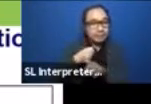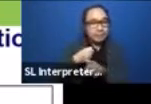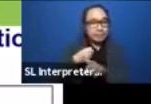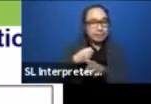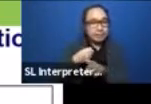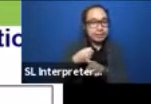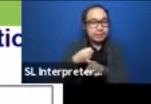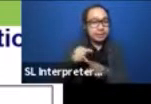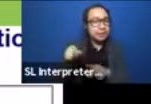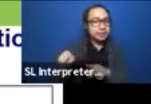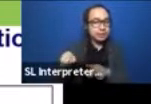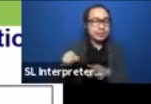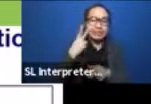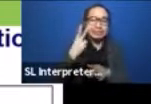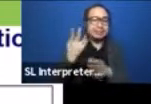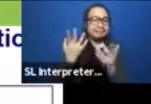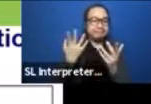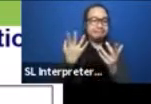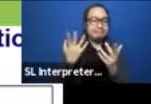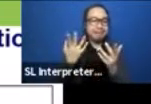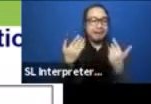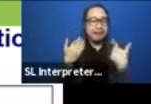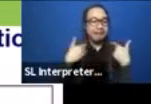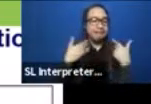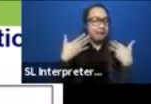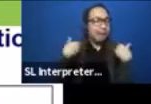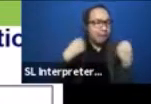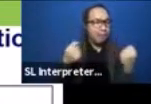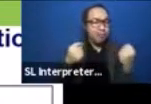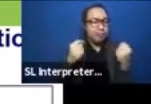about family planning and other health issues with their husband.